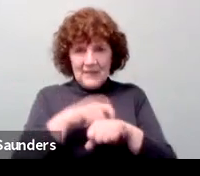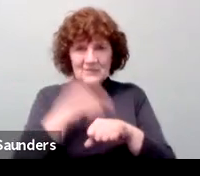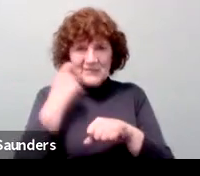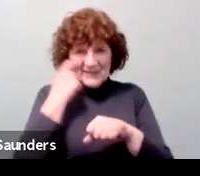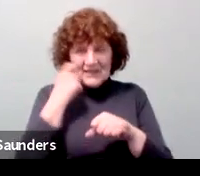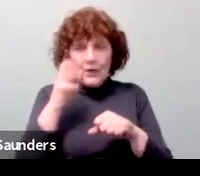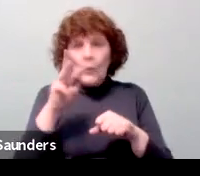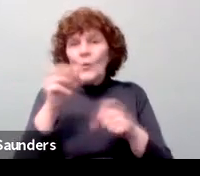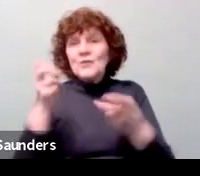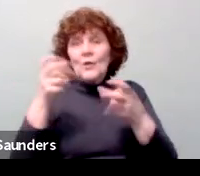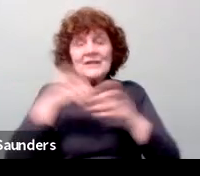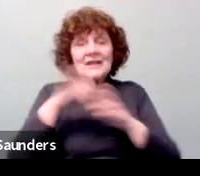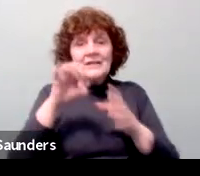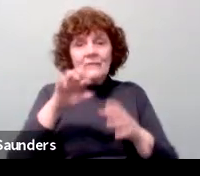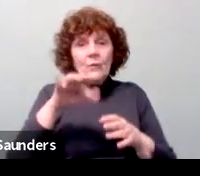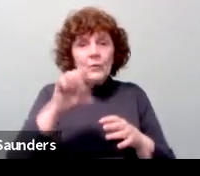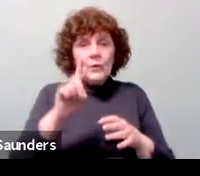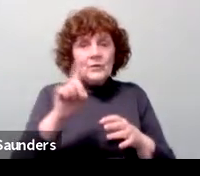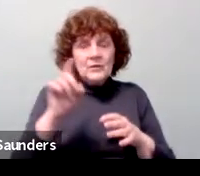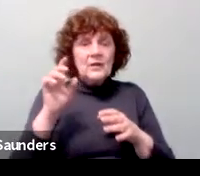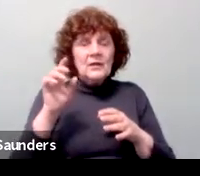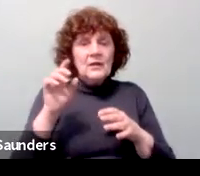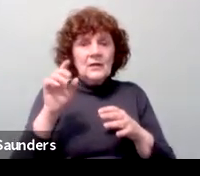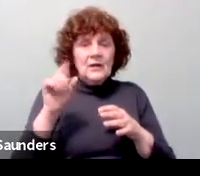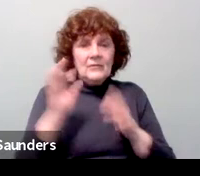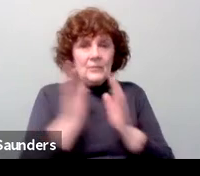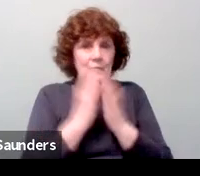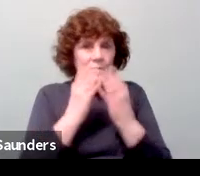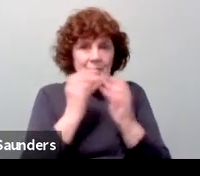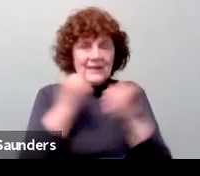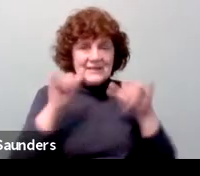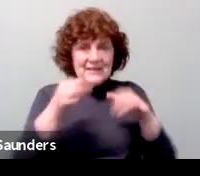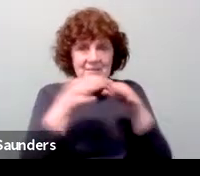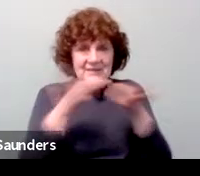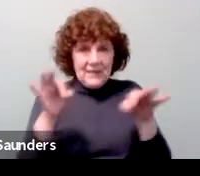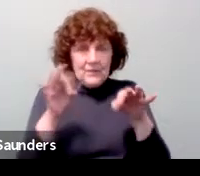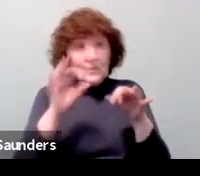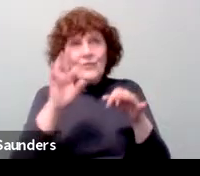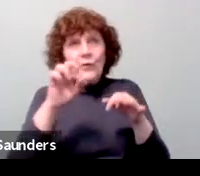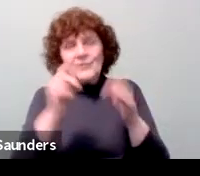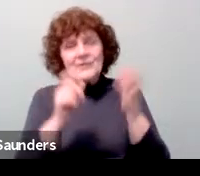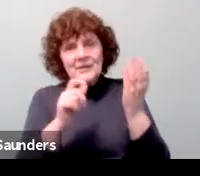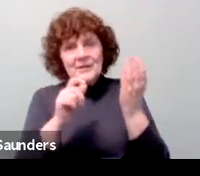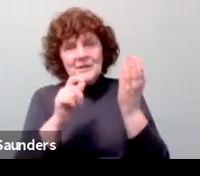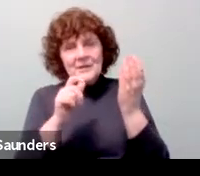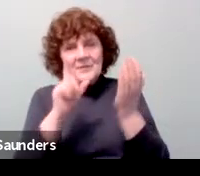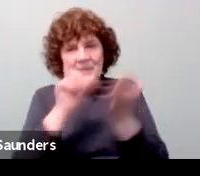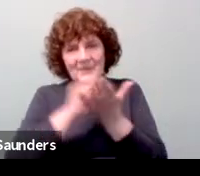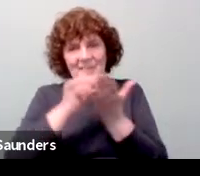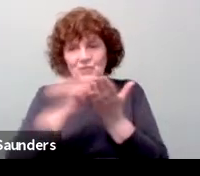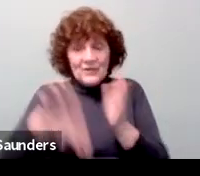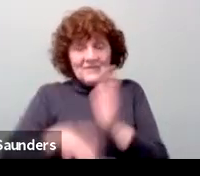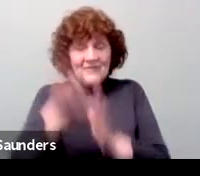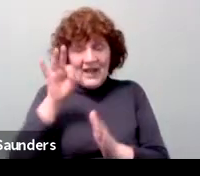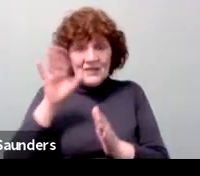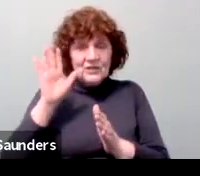foreword making the same statement. You can find her article in, I think, the most recent recent